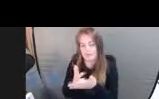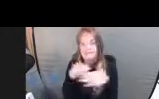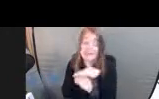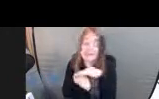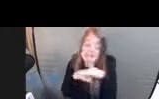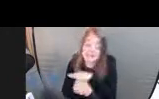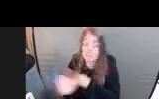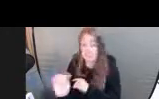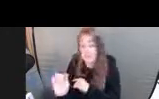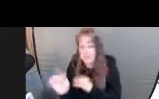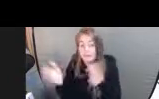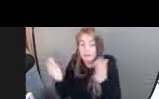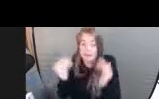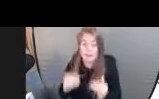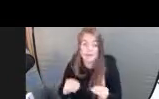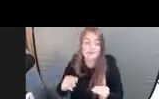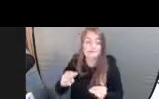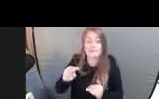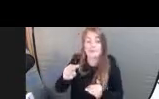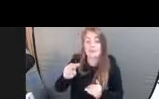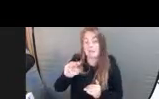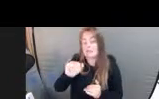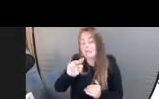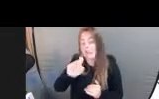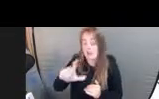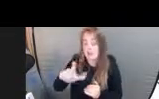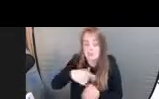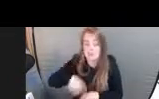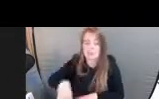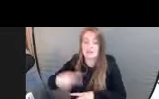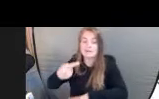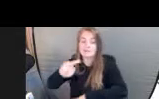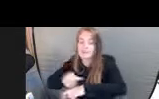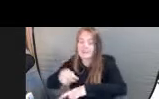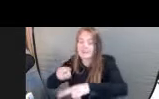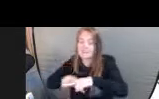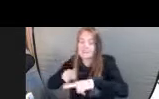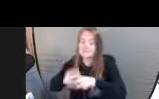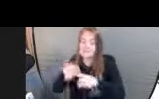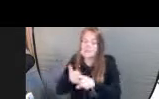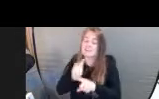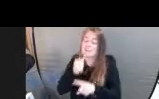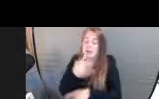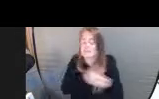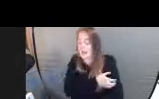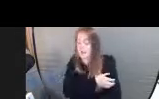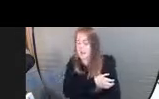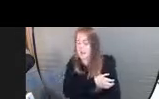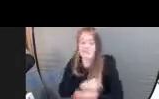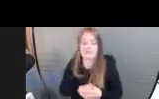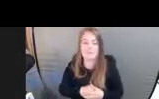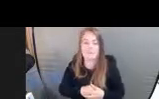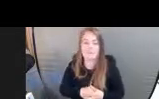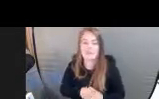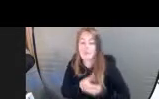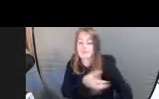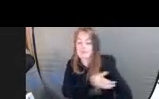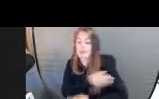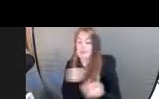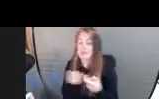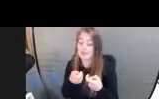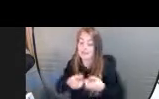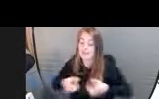washroom. A manual wheelchair or a day chair is a standard wheelchair that's not a power chair. Now, again, power chair,